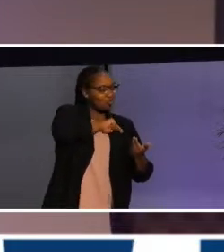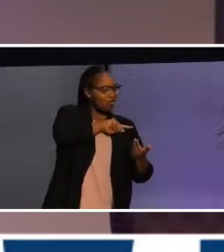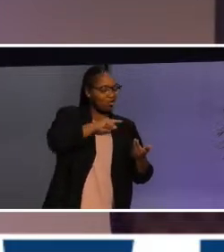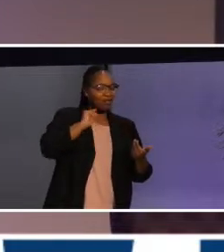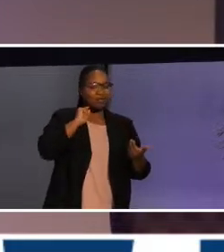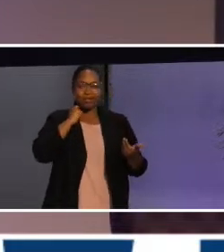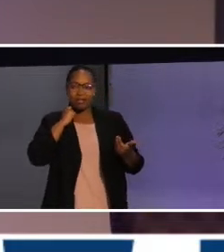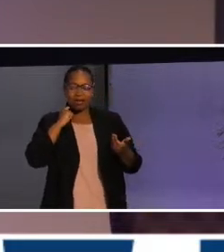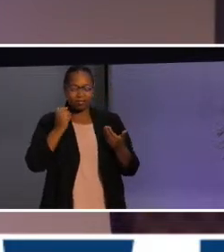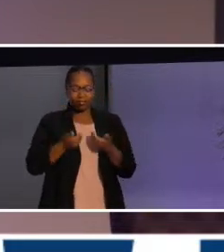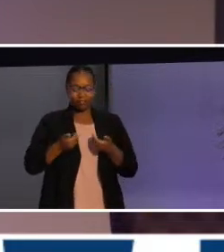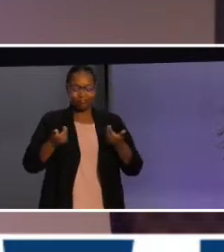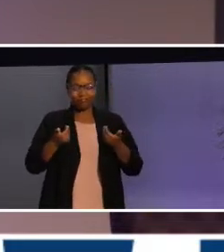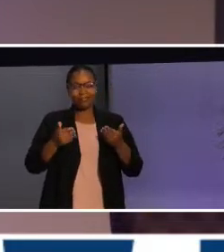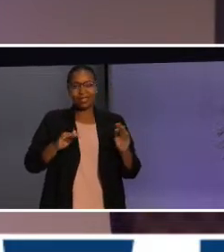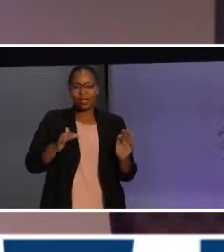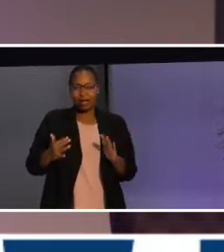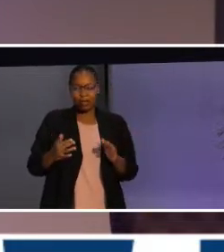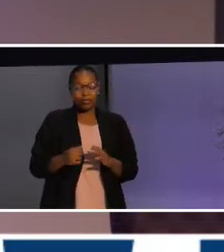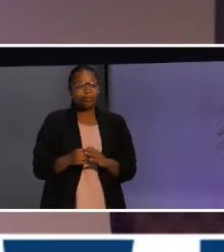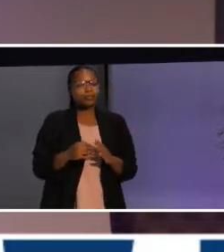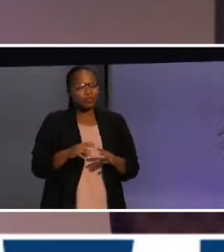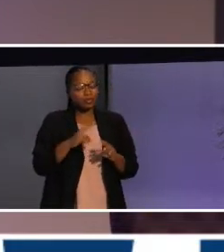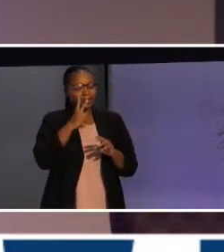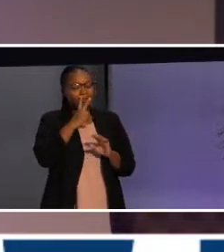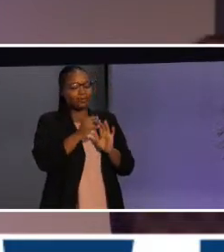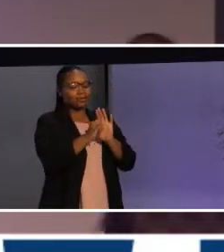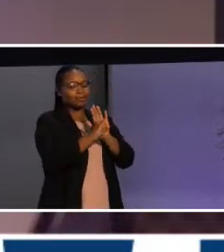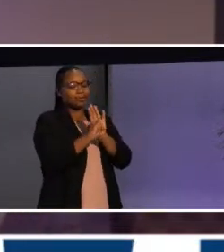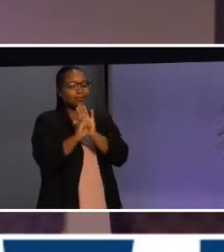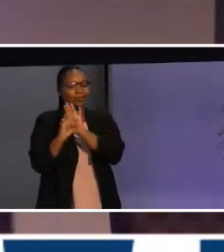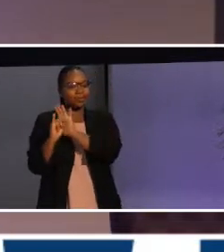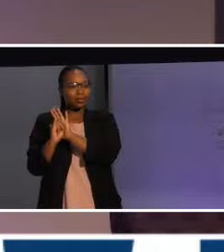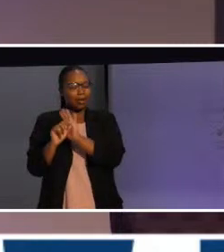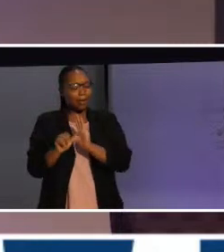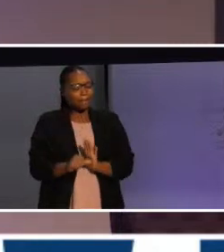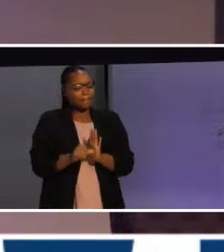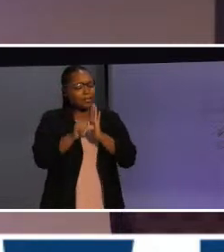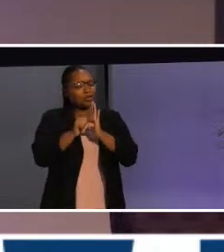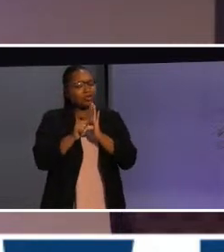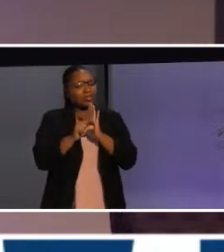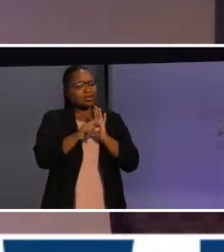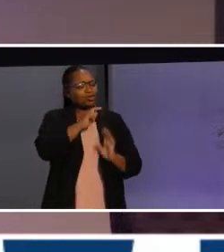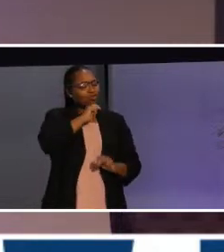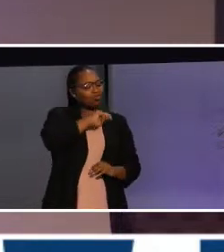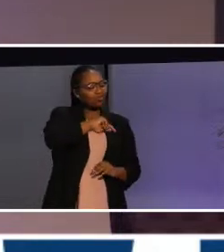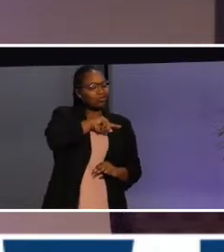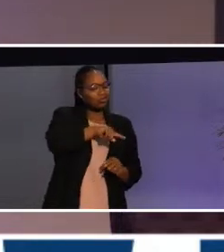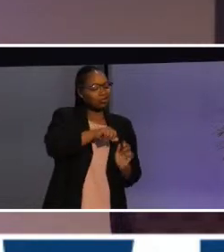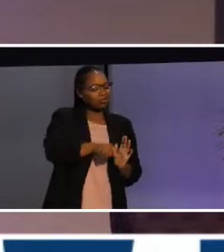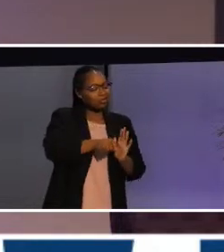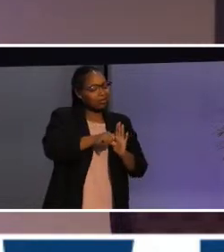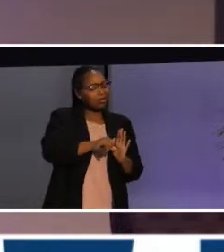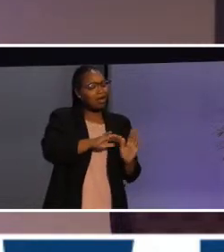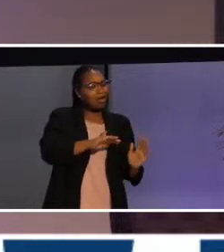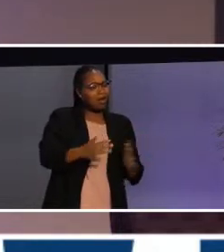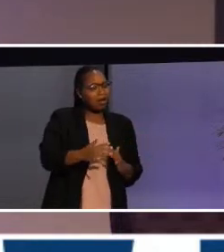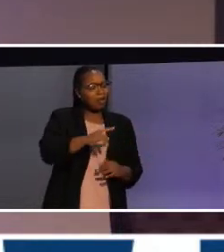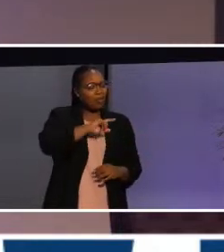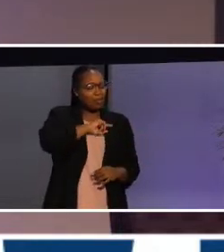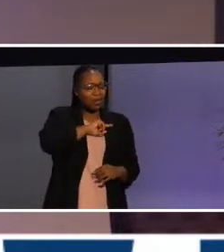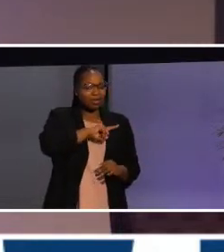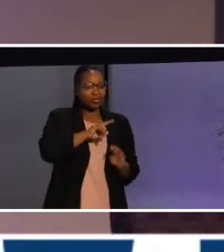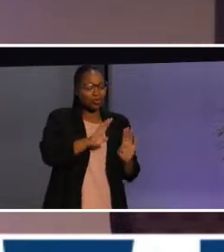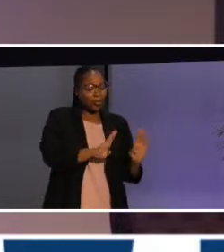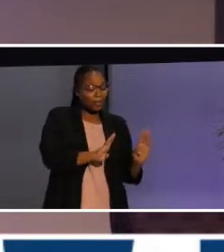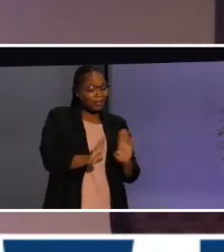who recognized the importance that truth has to underpin ethical behavior. Together